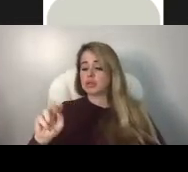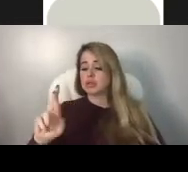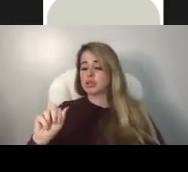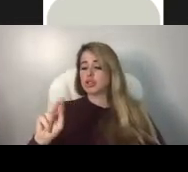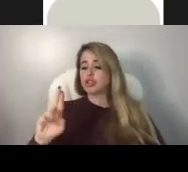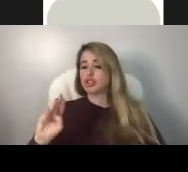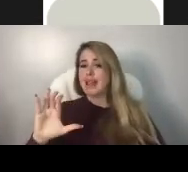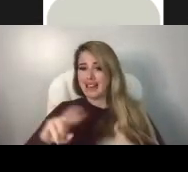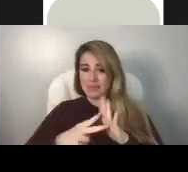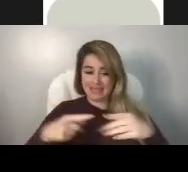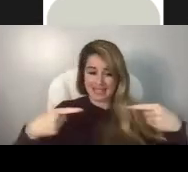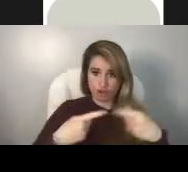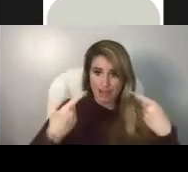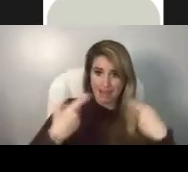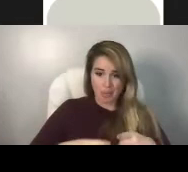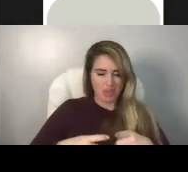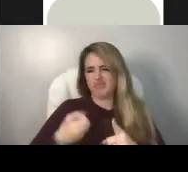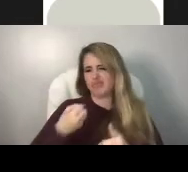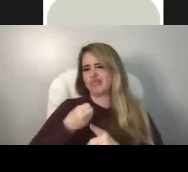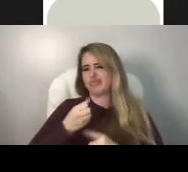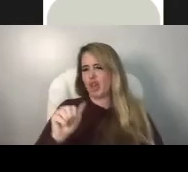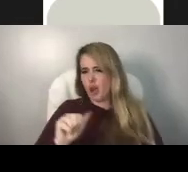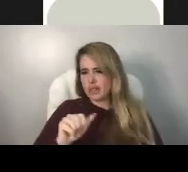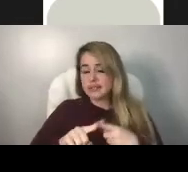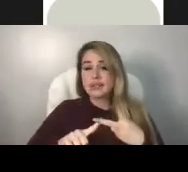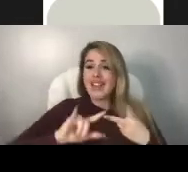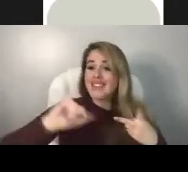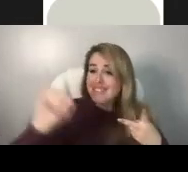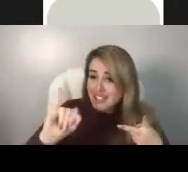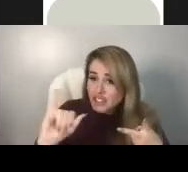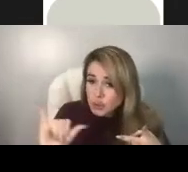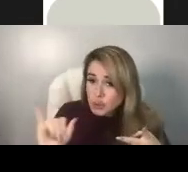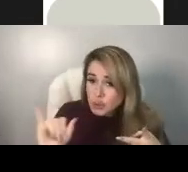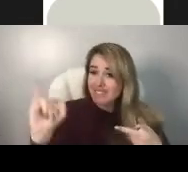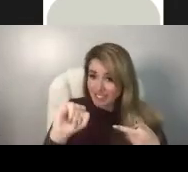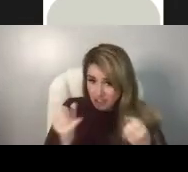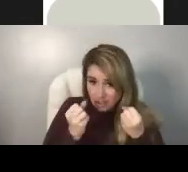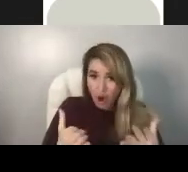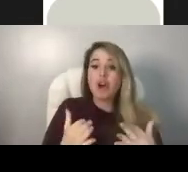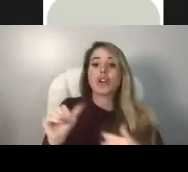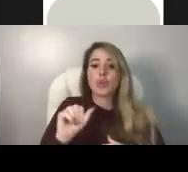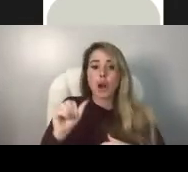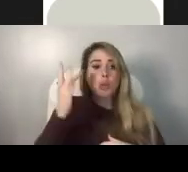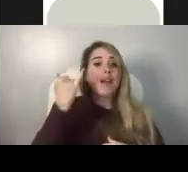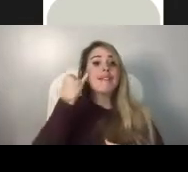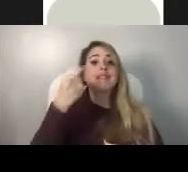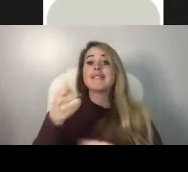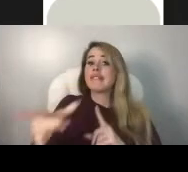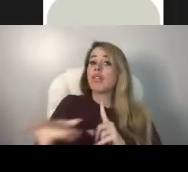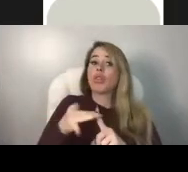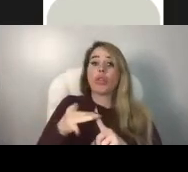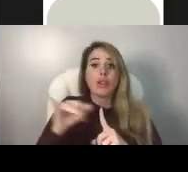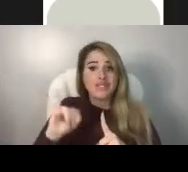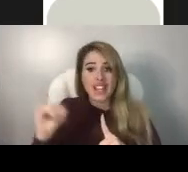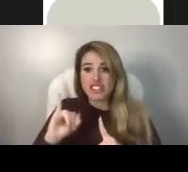cause arthritis. And the reason an infection causes arthritis is that when you have an infection, your body attacks